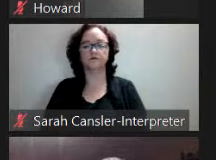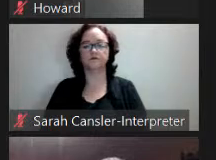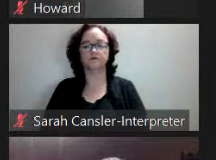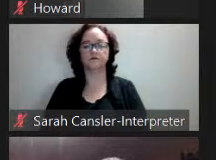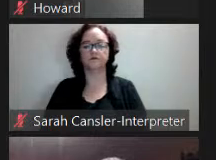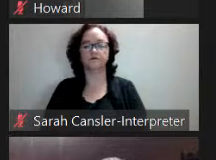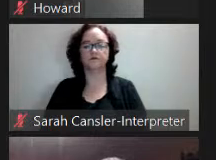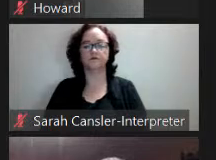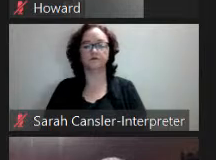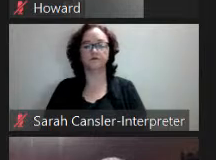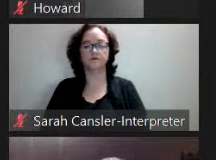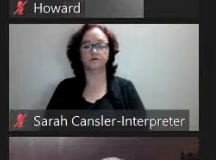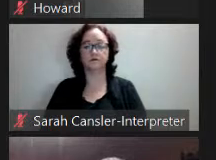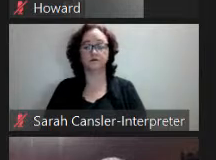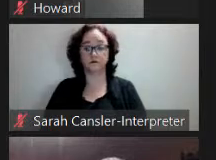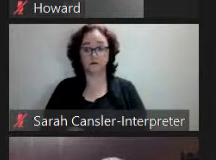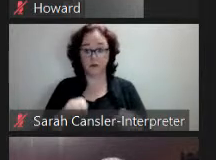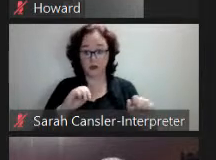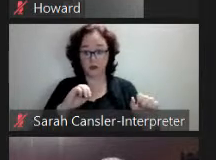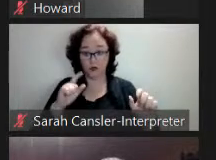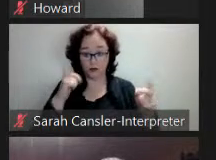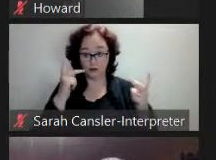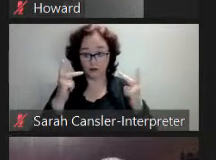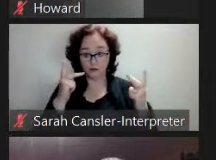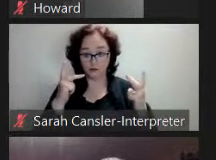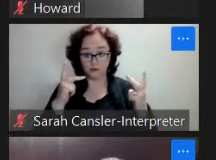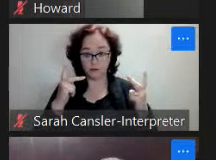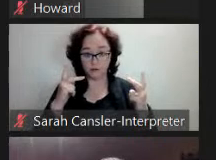Are you all able to?